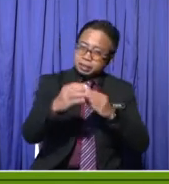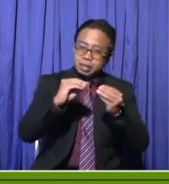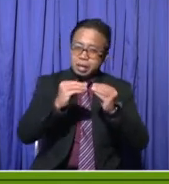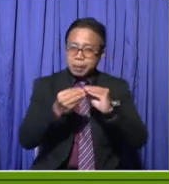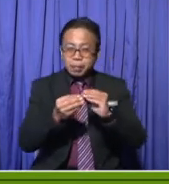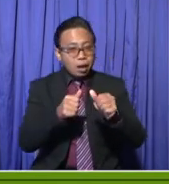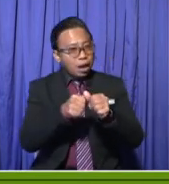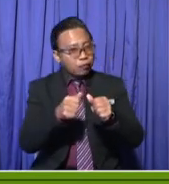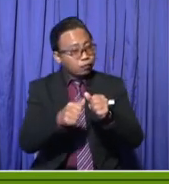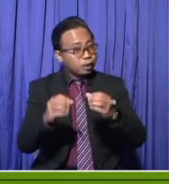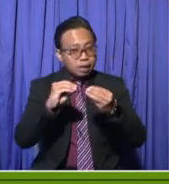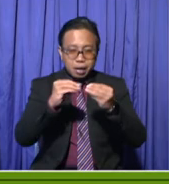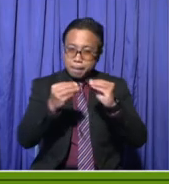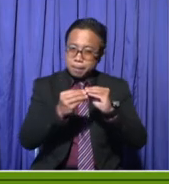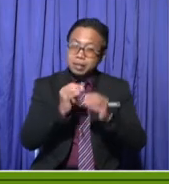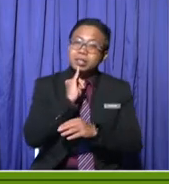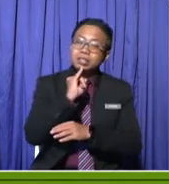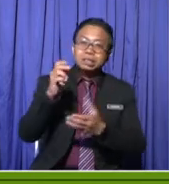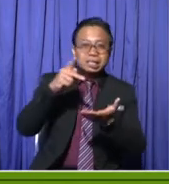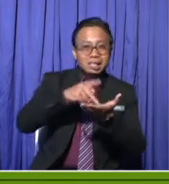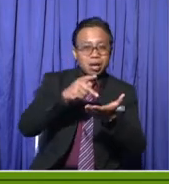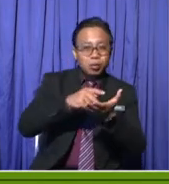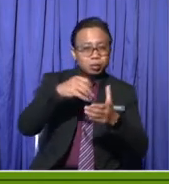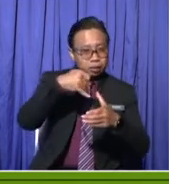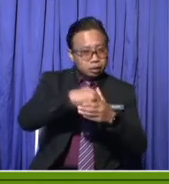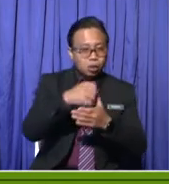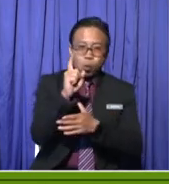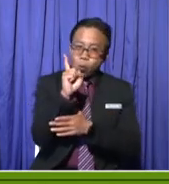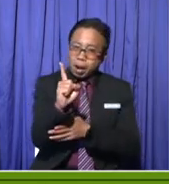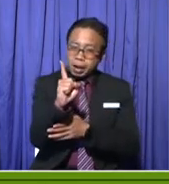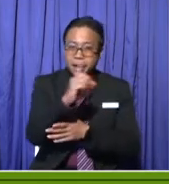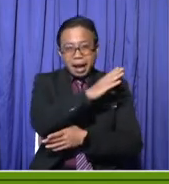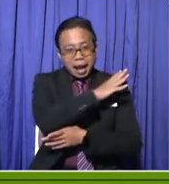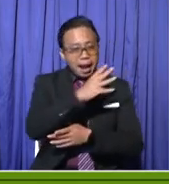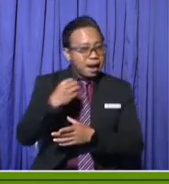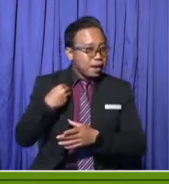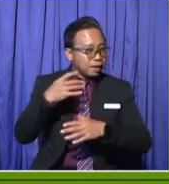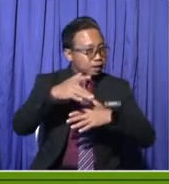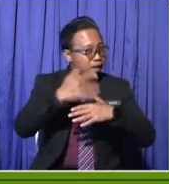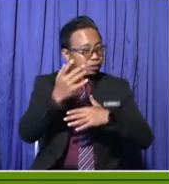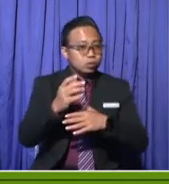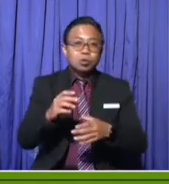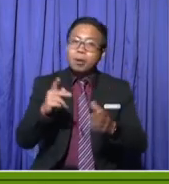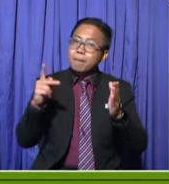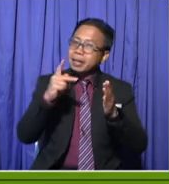Every number is count on in ones, and that's called